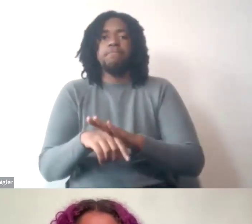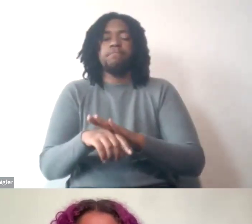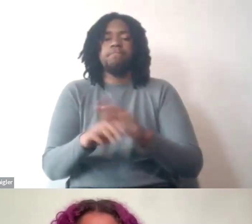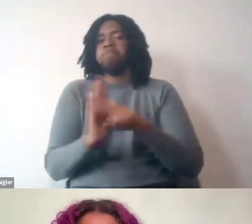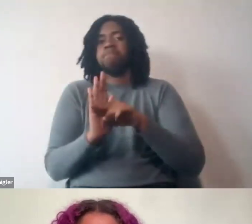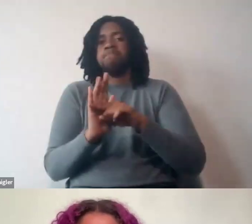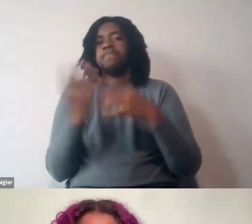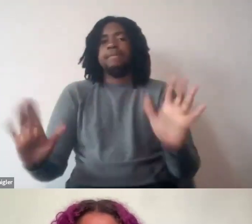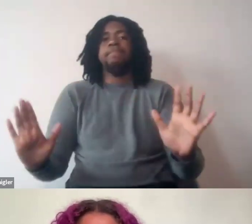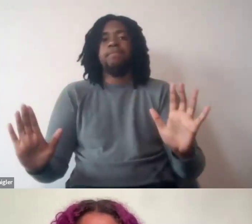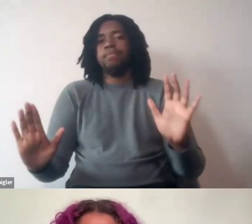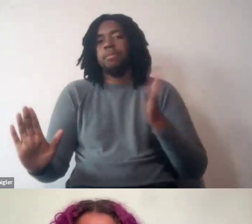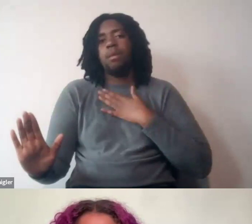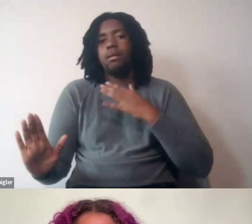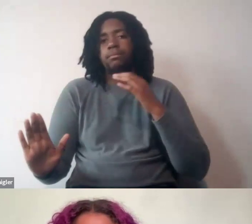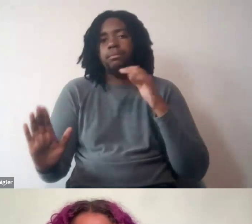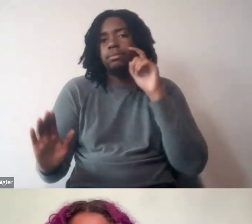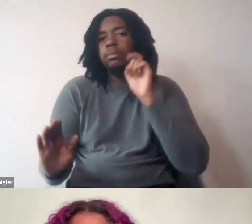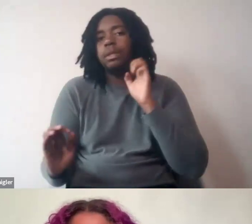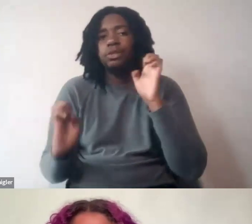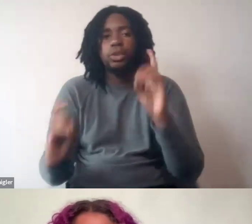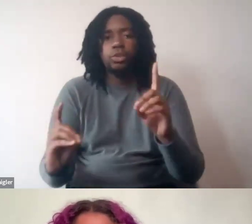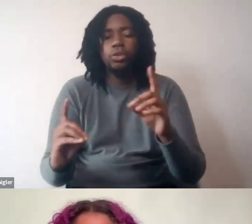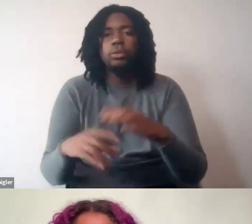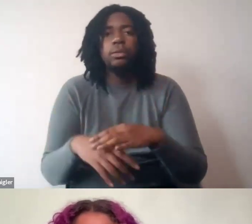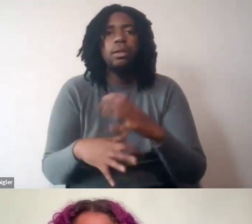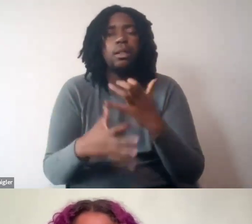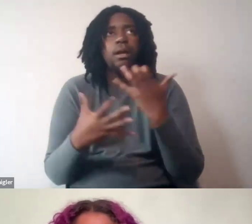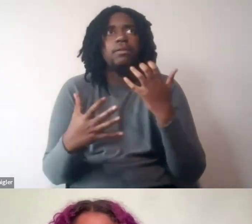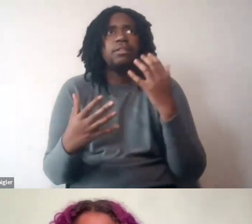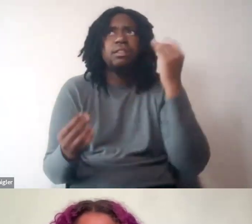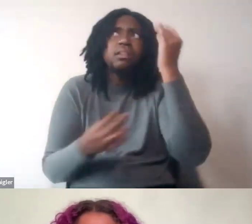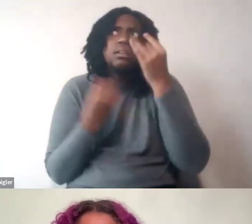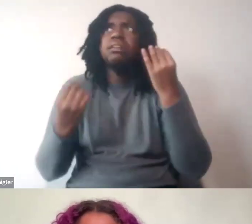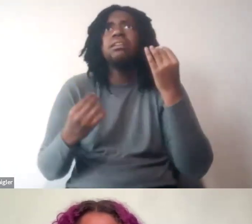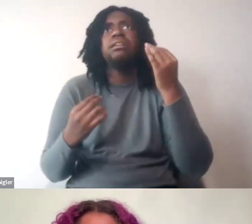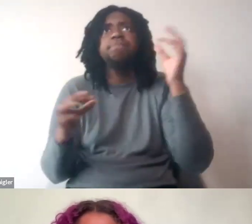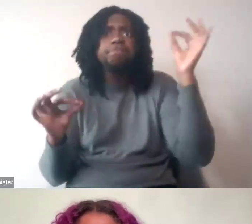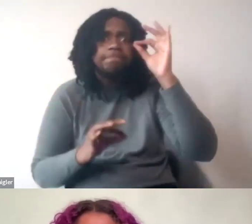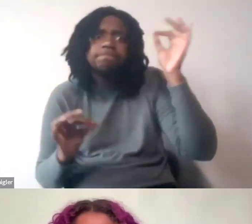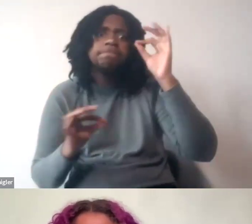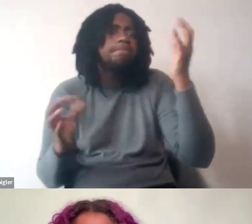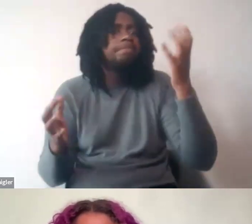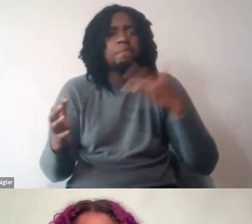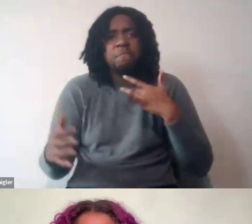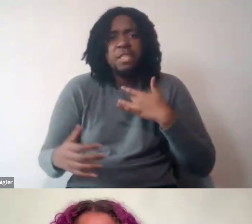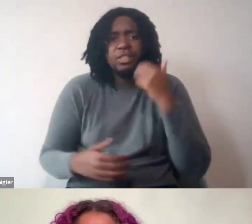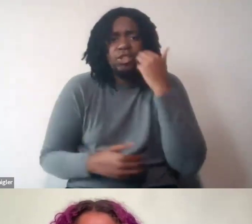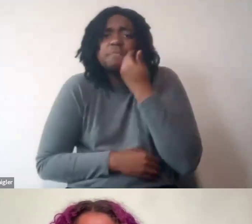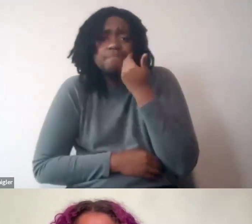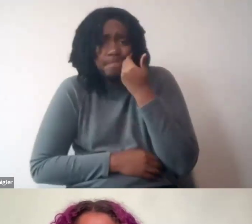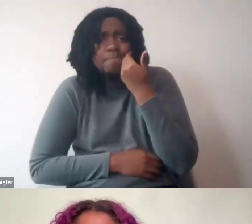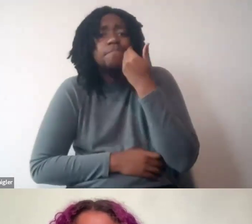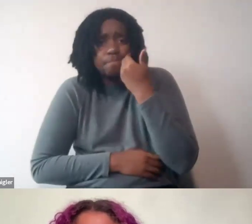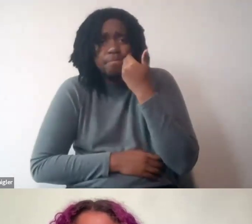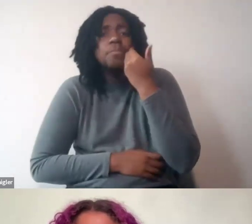was it. And there was a lot of questions and a lot of um, feelings of shame that I had when